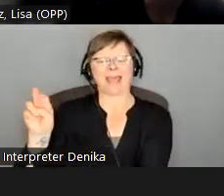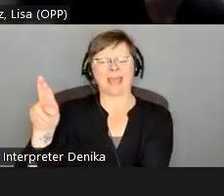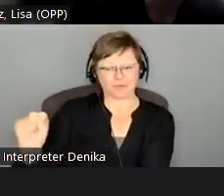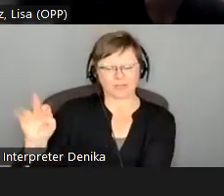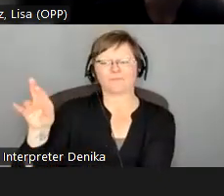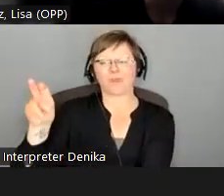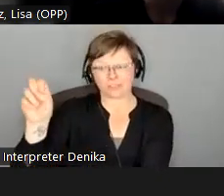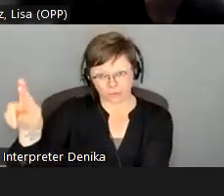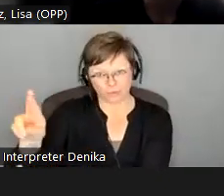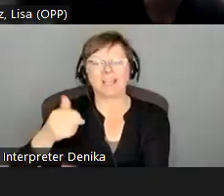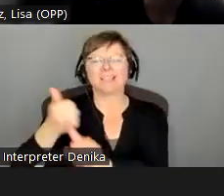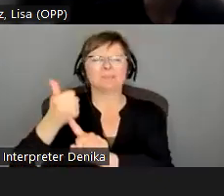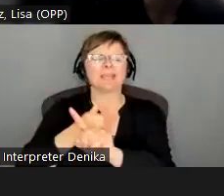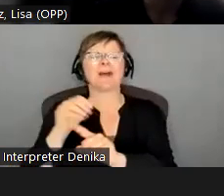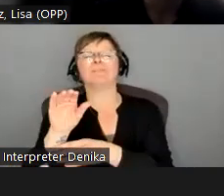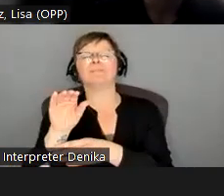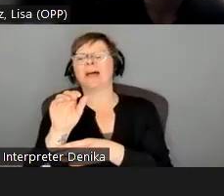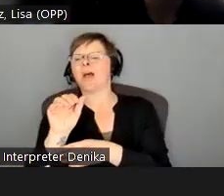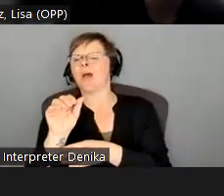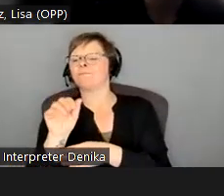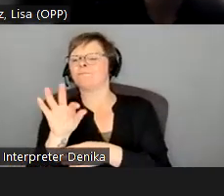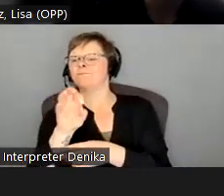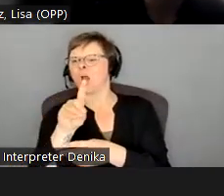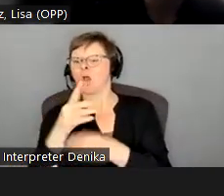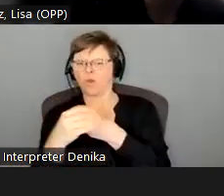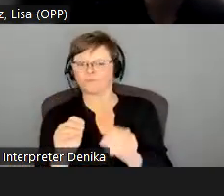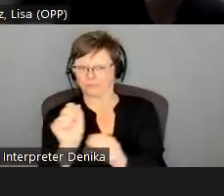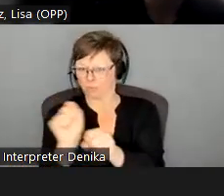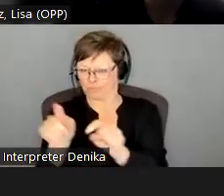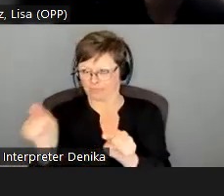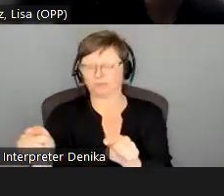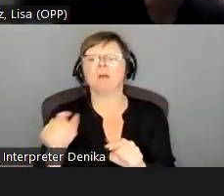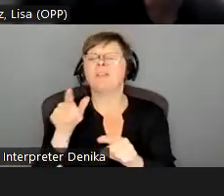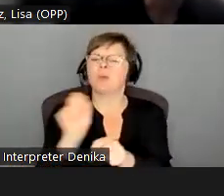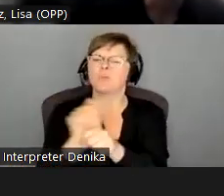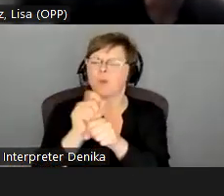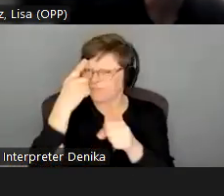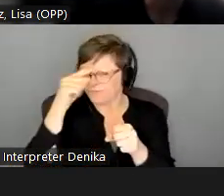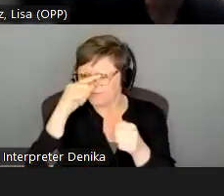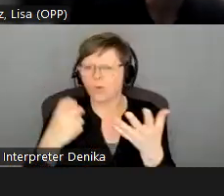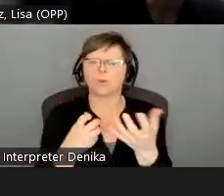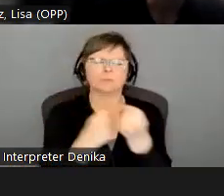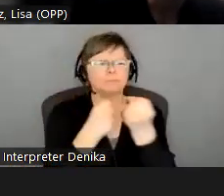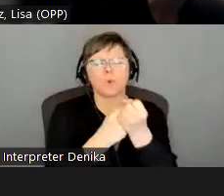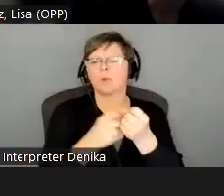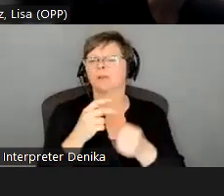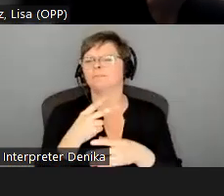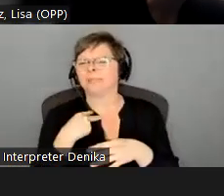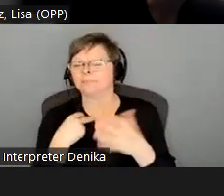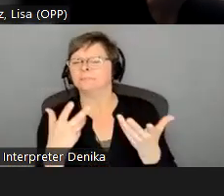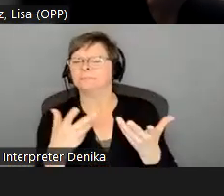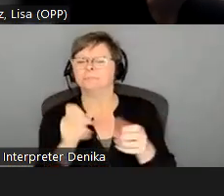Fraud Office. They work to support the investigations, to assist victims, and work with